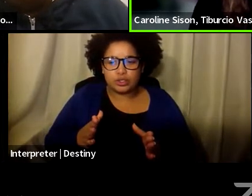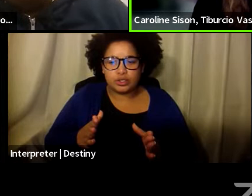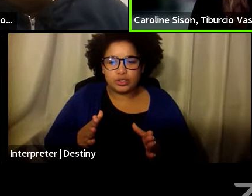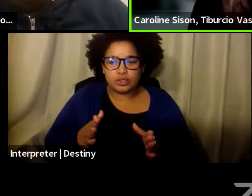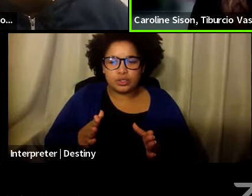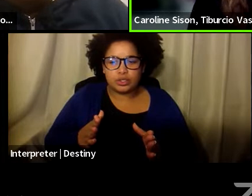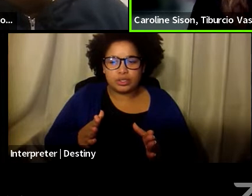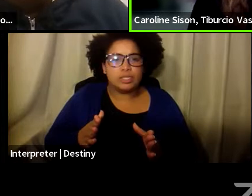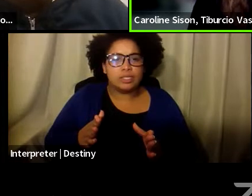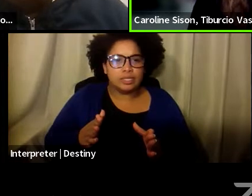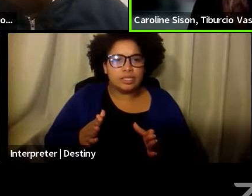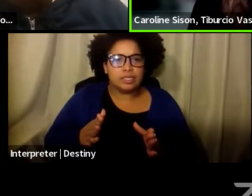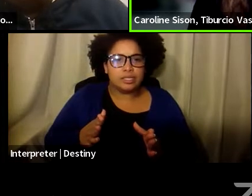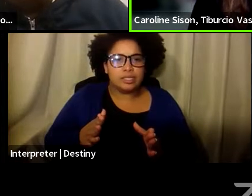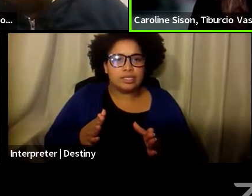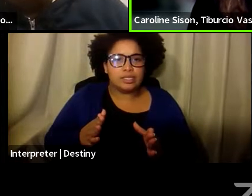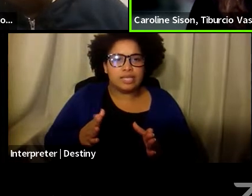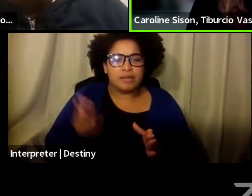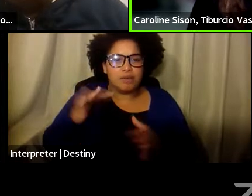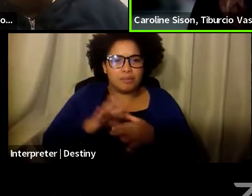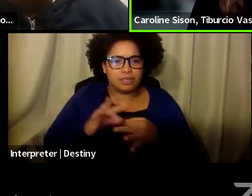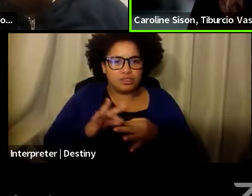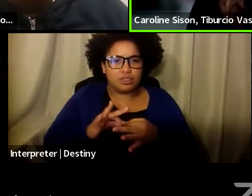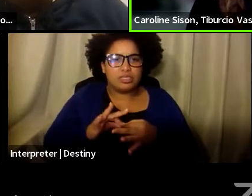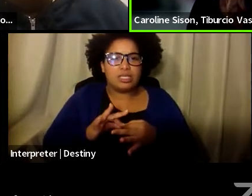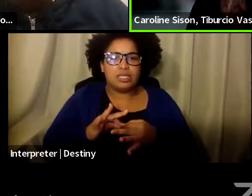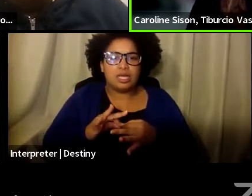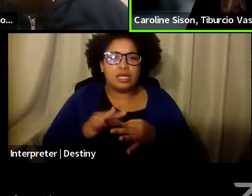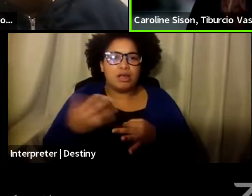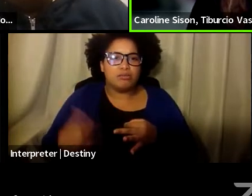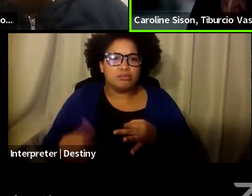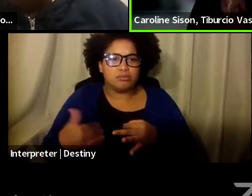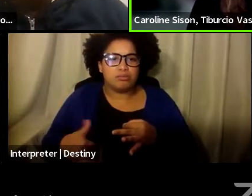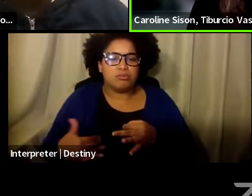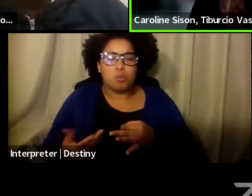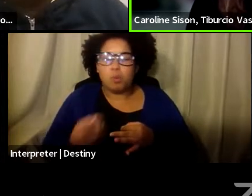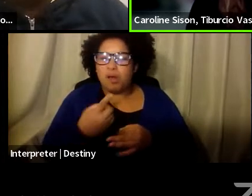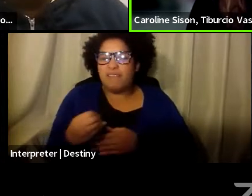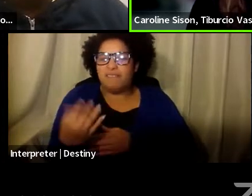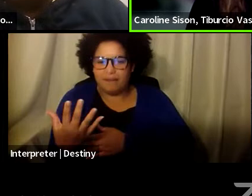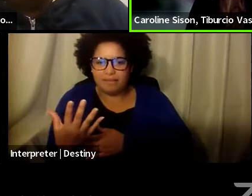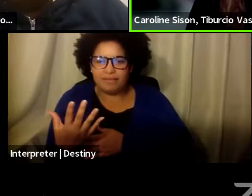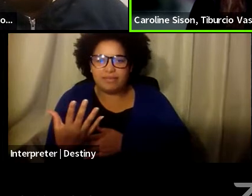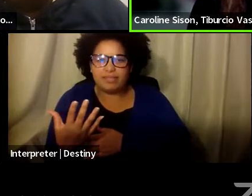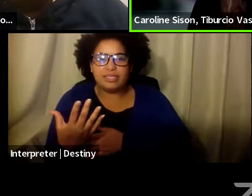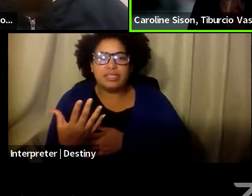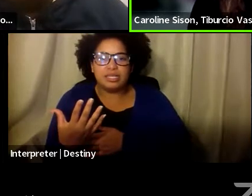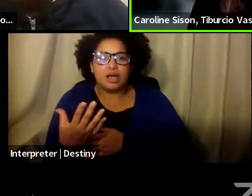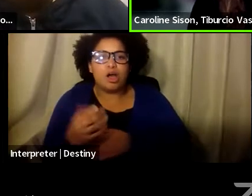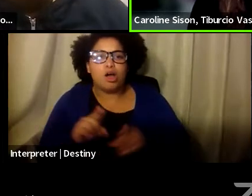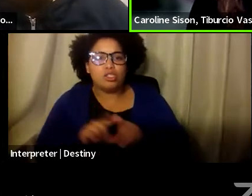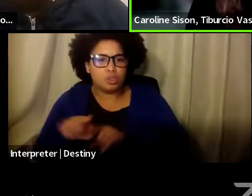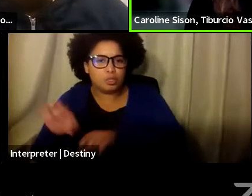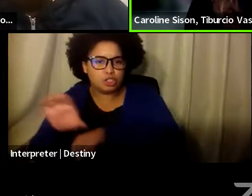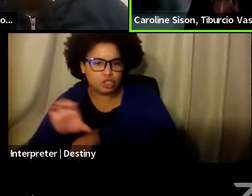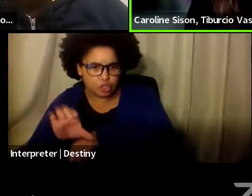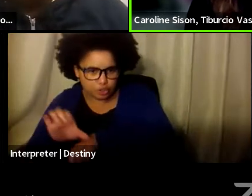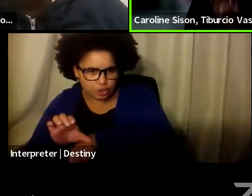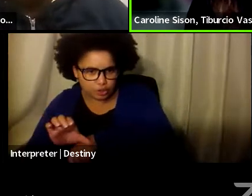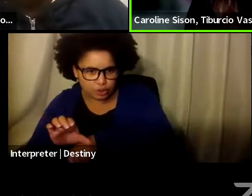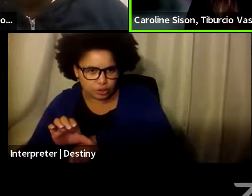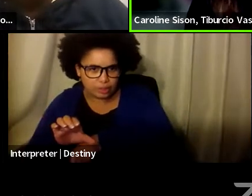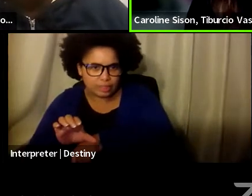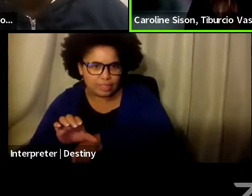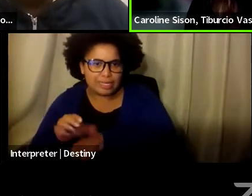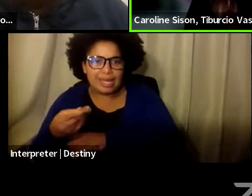Resiliency Grant, in partnership with Eden Church, Kidango, Ruby's Place,